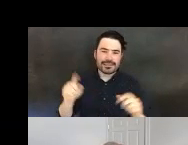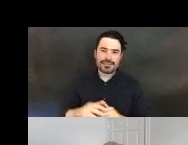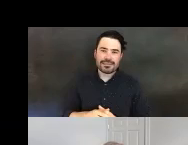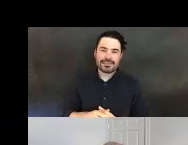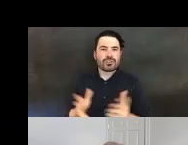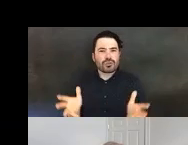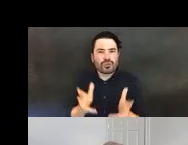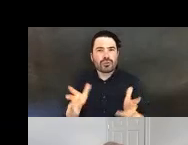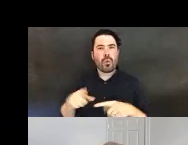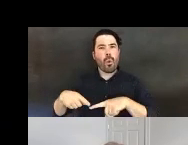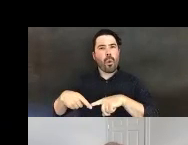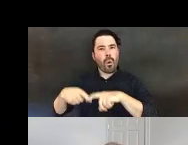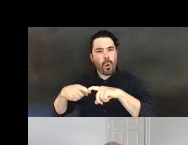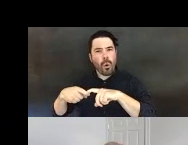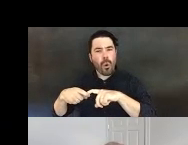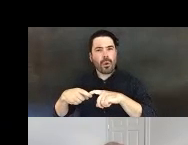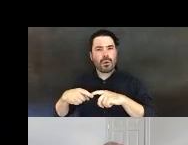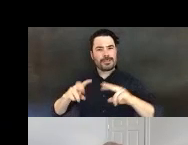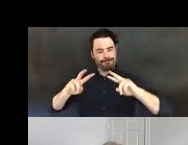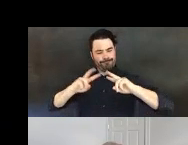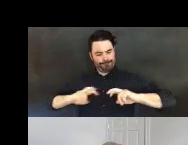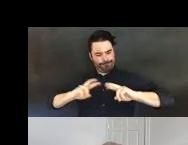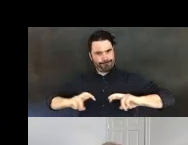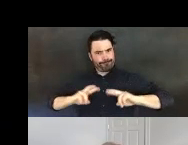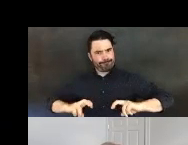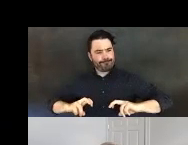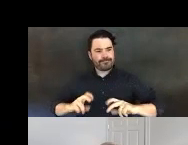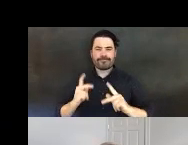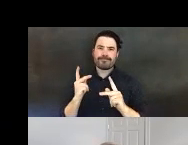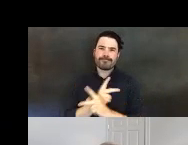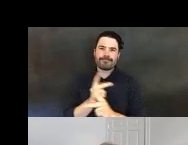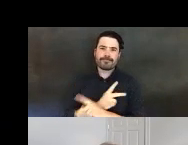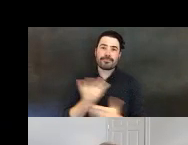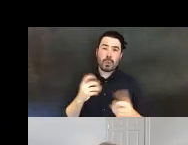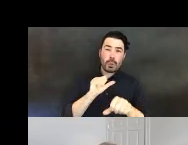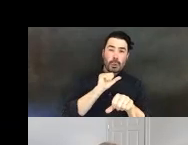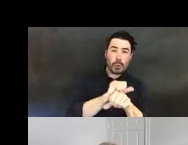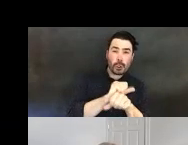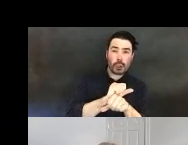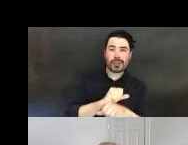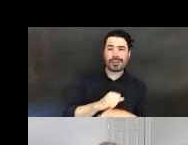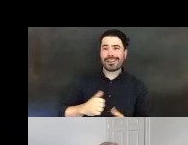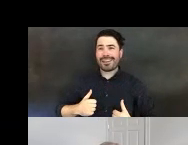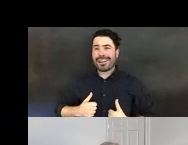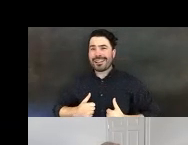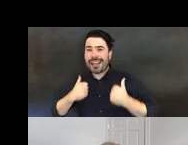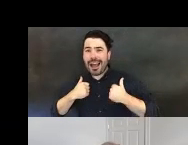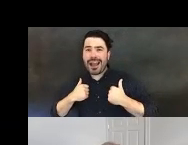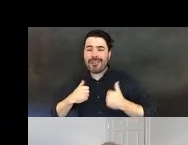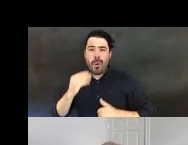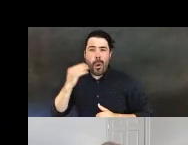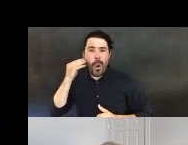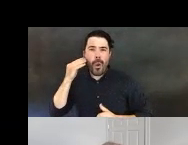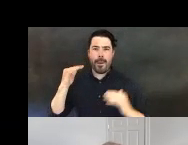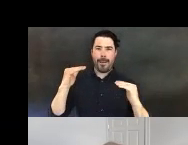be introspective, and to really consider your work balance and your life balance in ways to remain productive and positive,